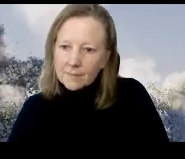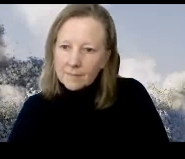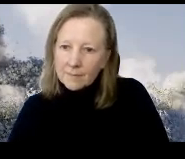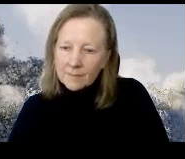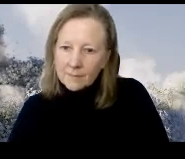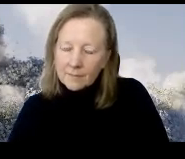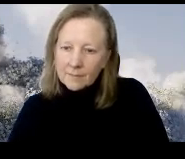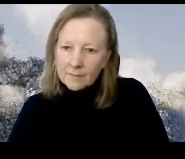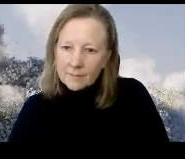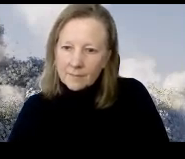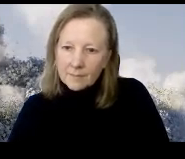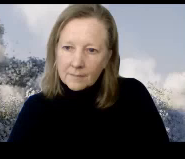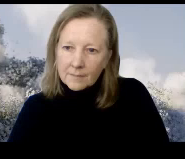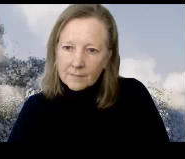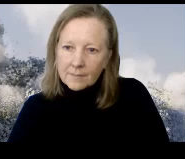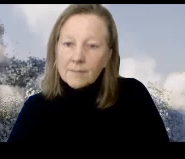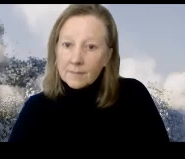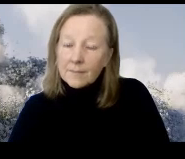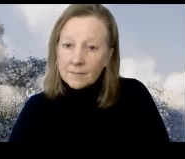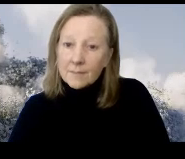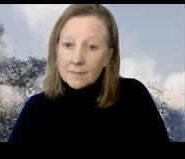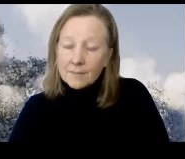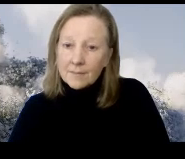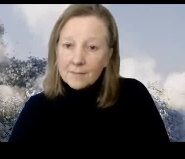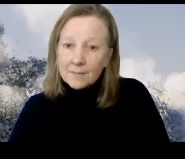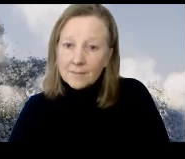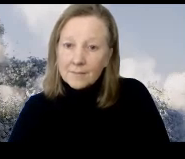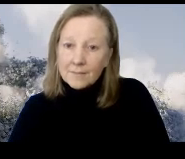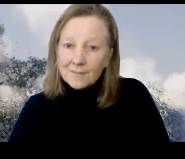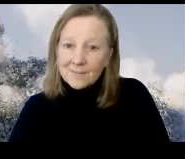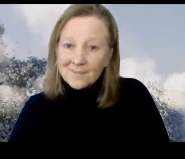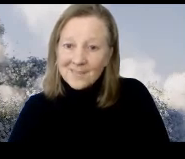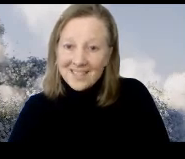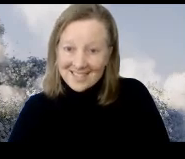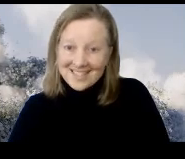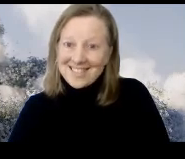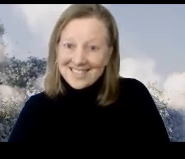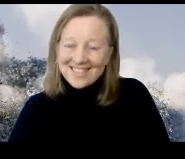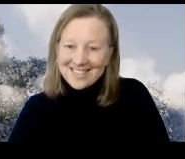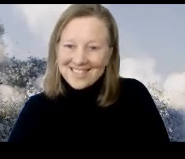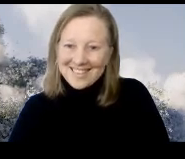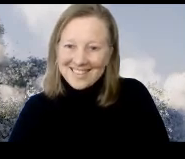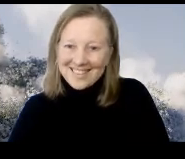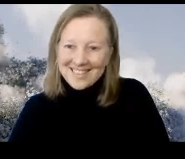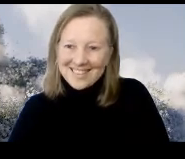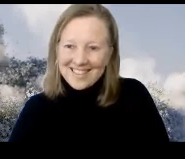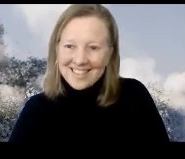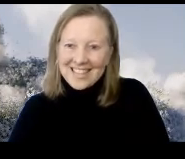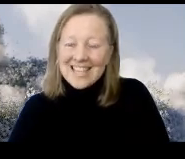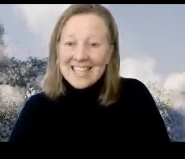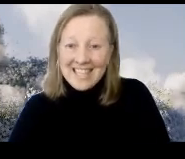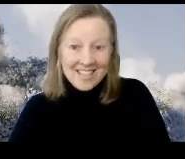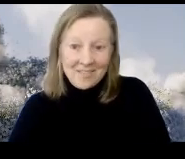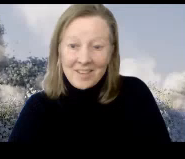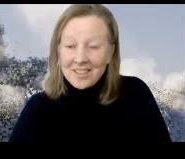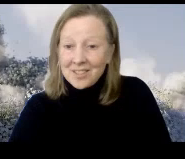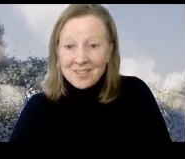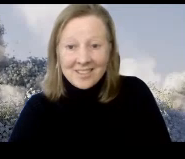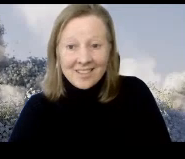got average score of 8. So I am eligible. I'm not eligible. Is that the question?